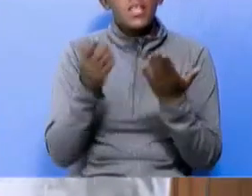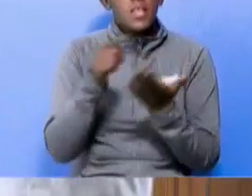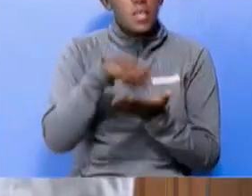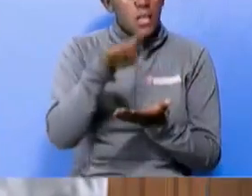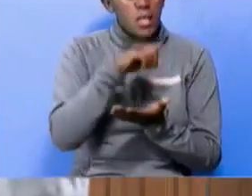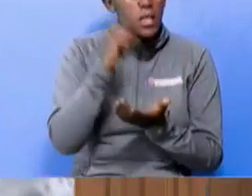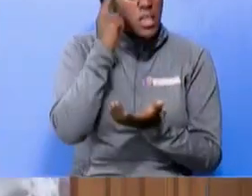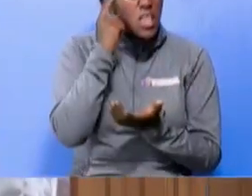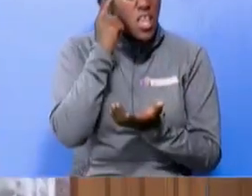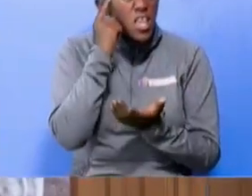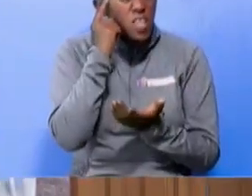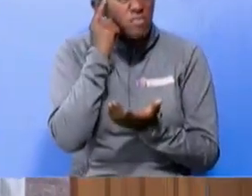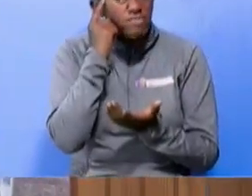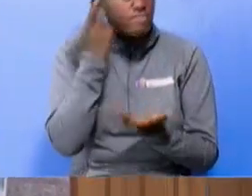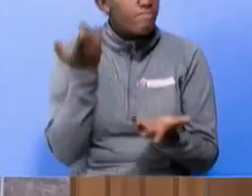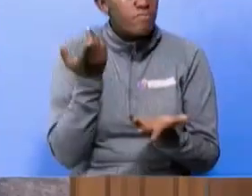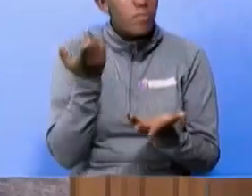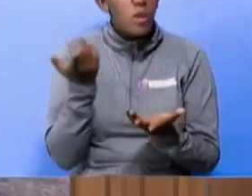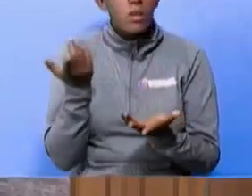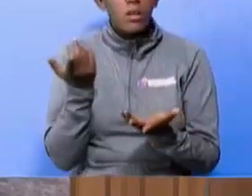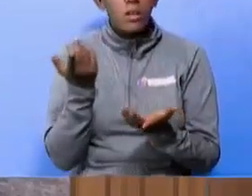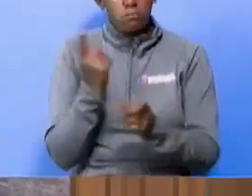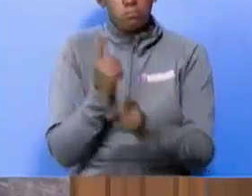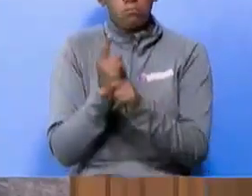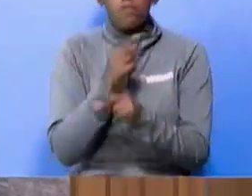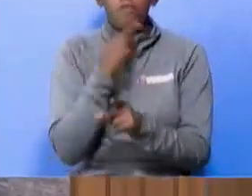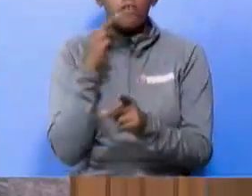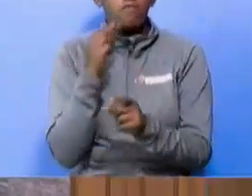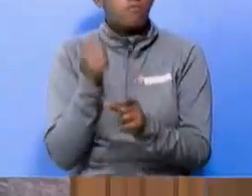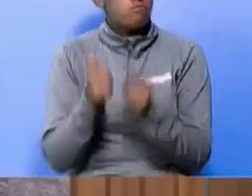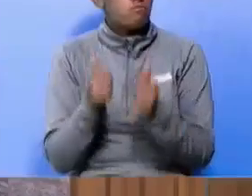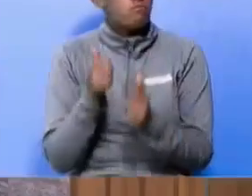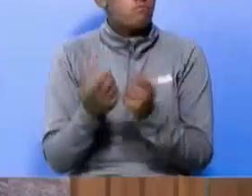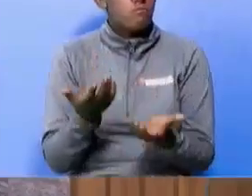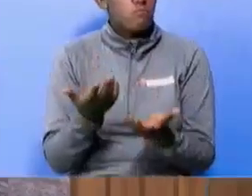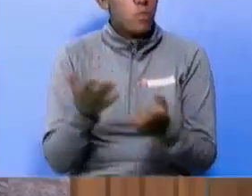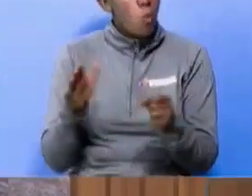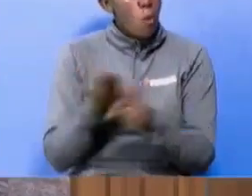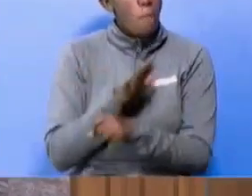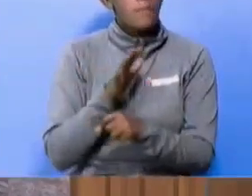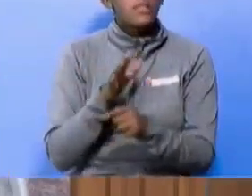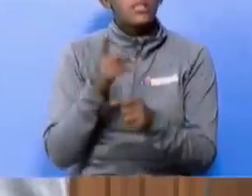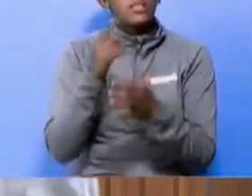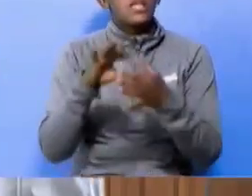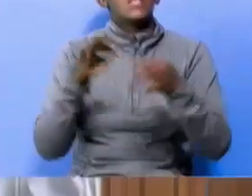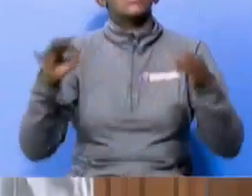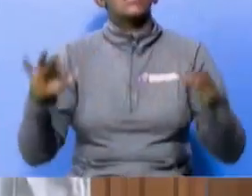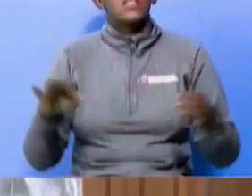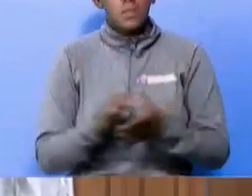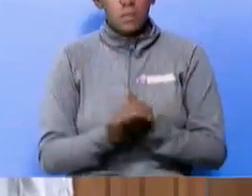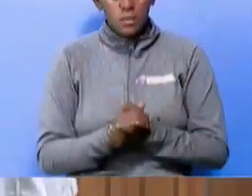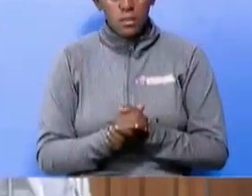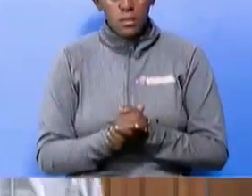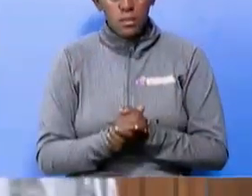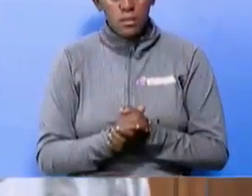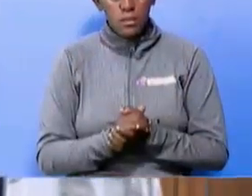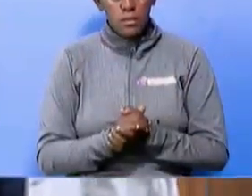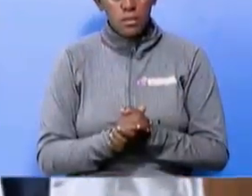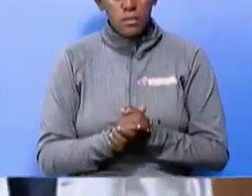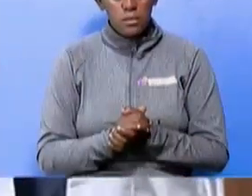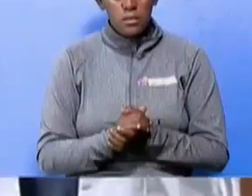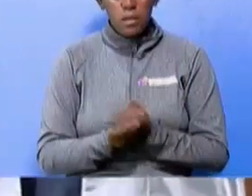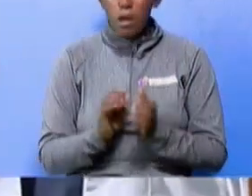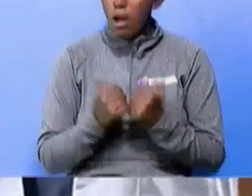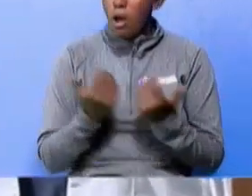think about is that what is the appropriate verb in order to complete what? The sentence. How